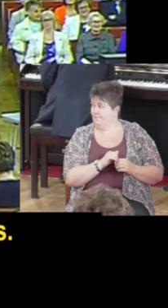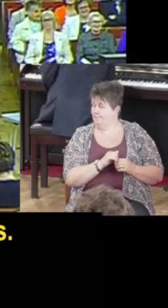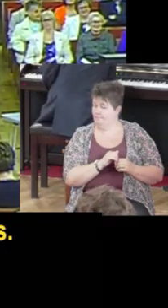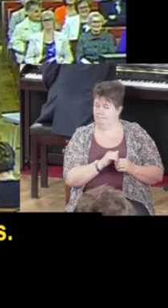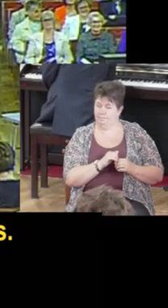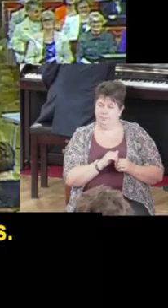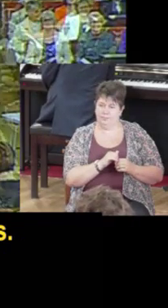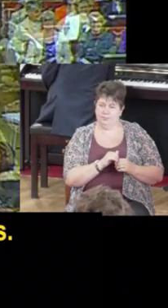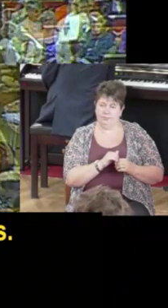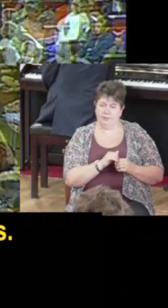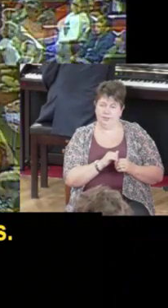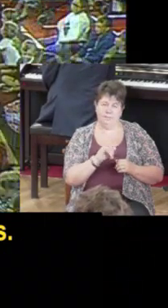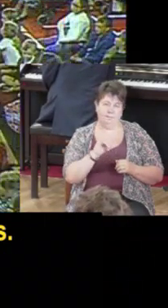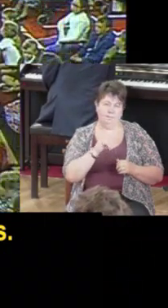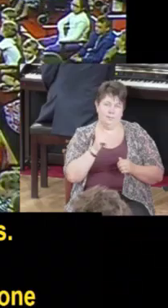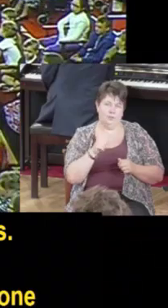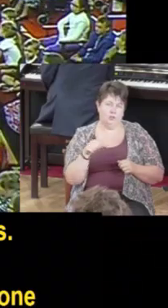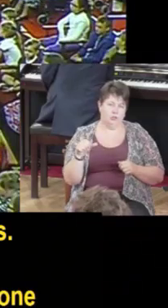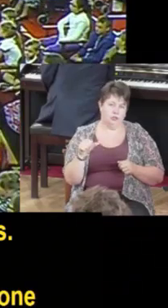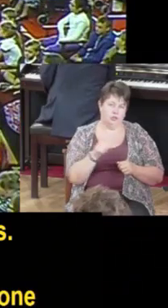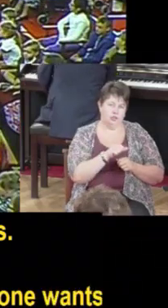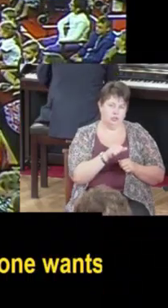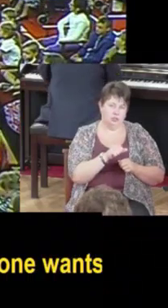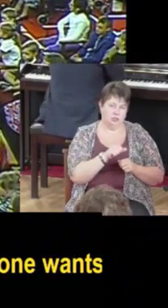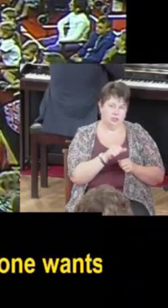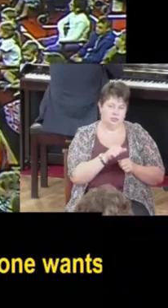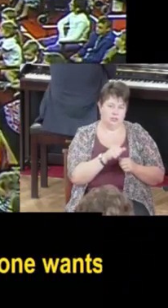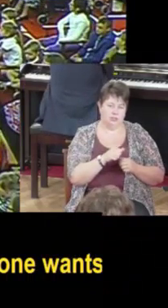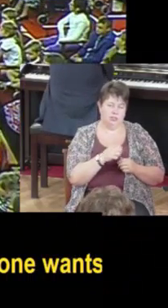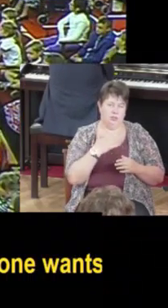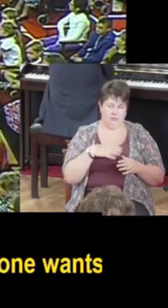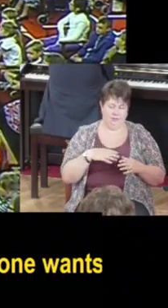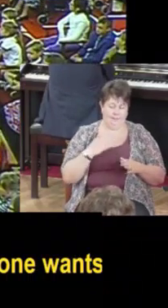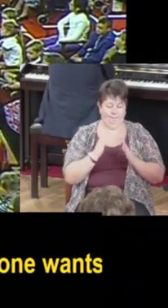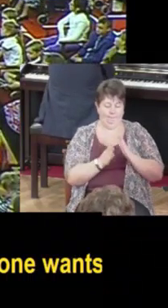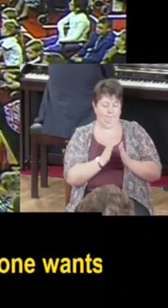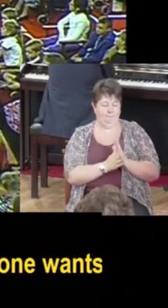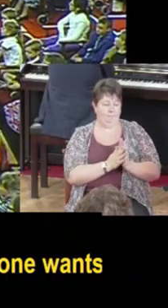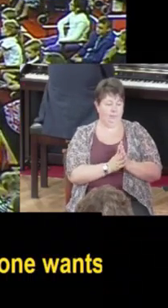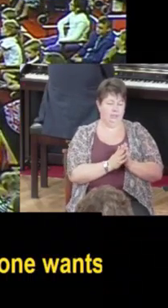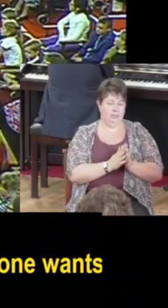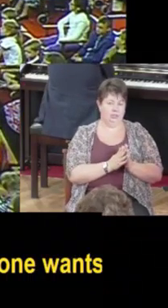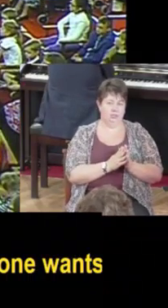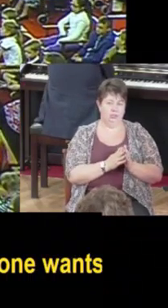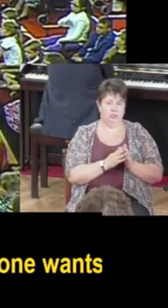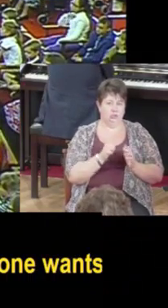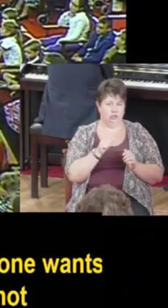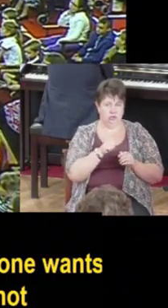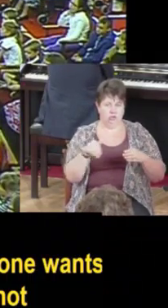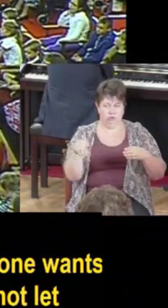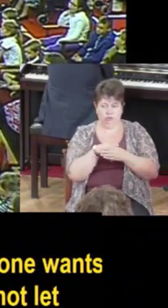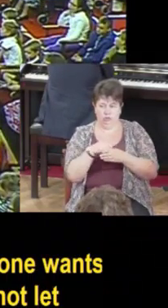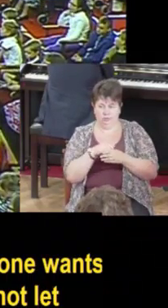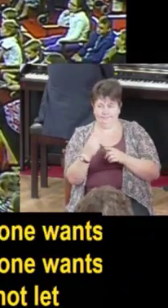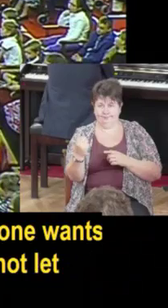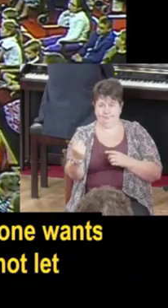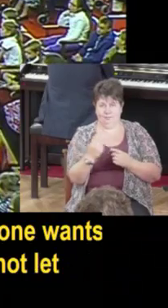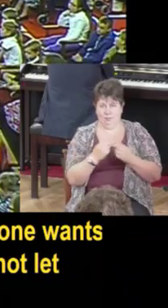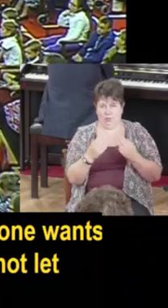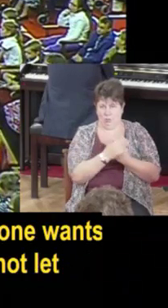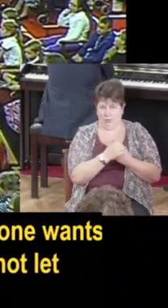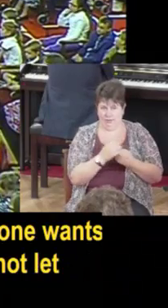if someone wants to play your game and someone won't let them play it, you should let them play the game that you're playing